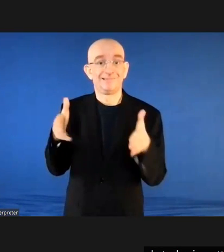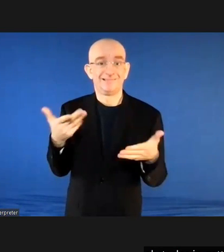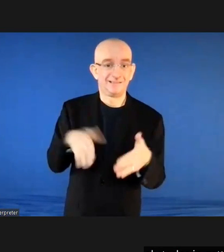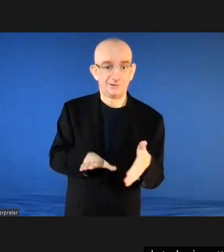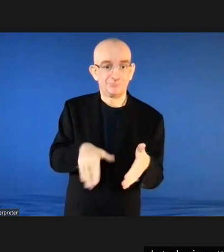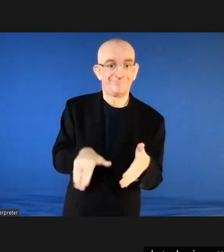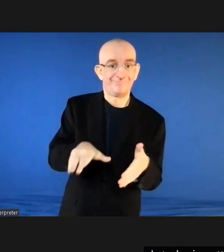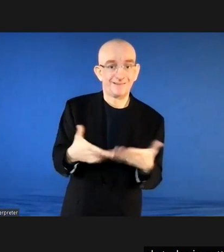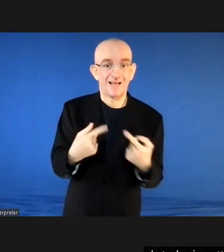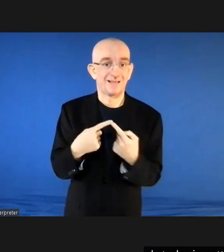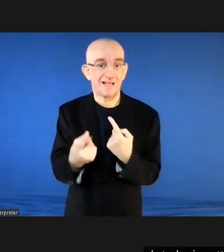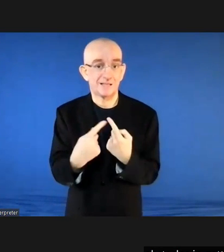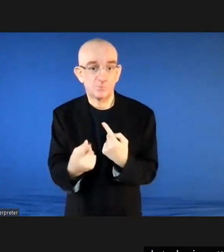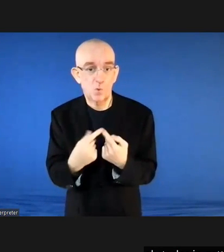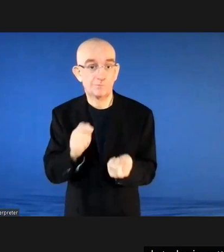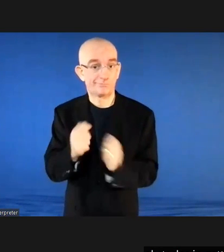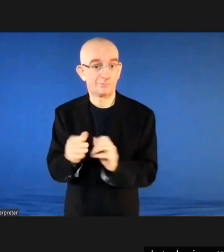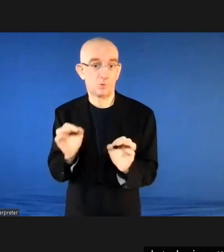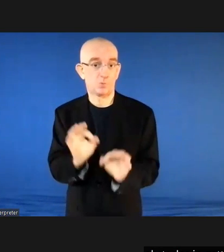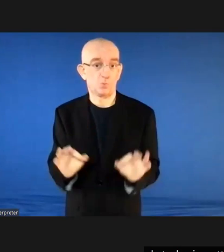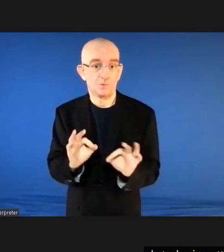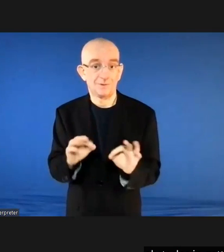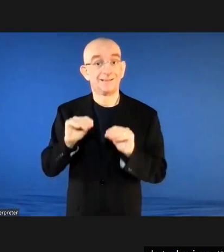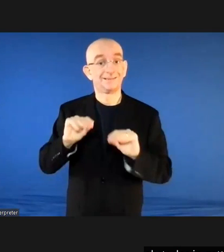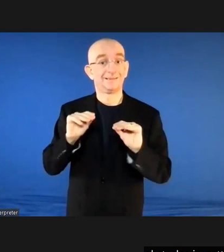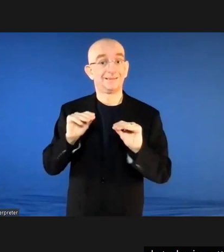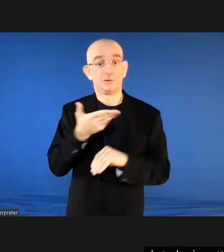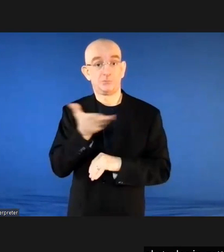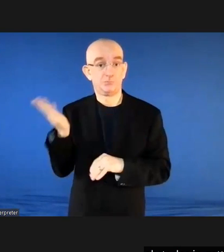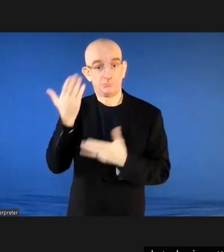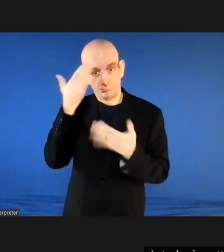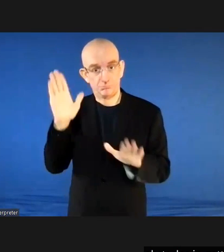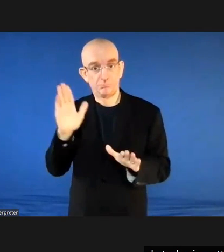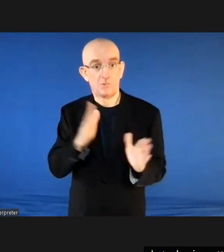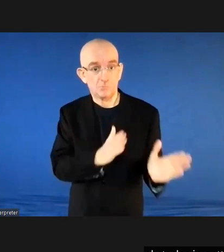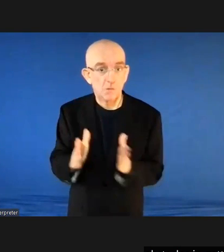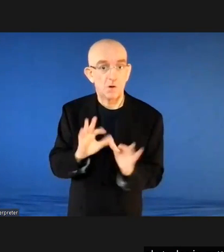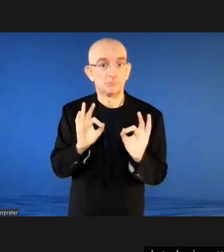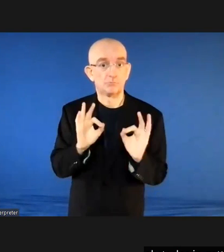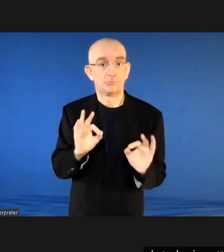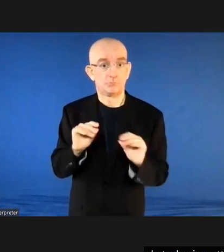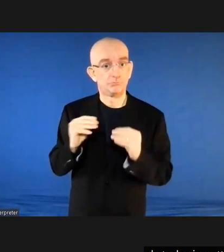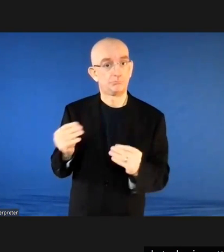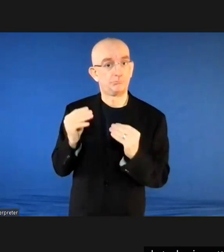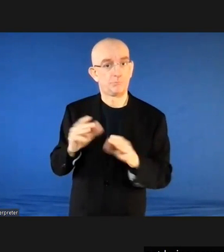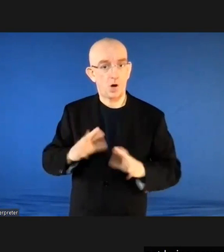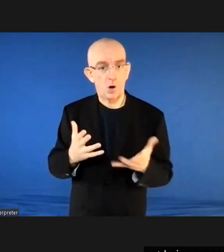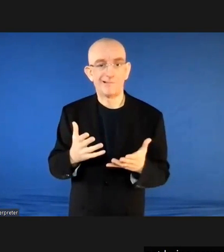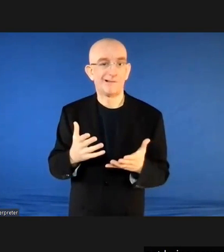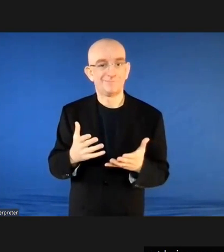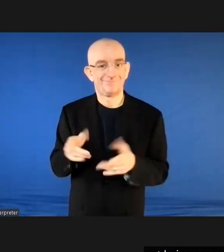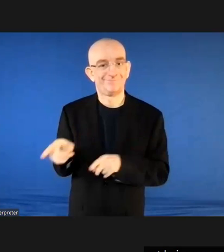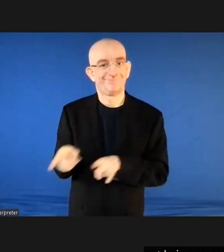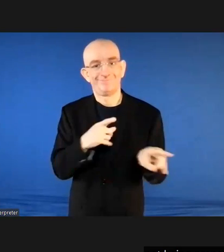So there are just so many challenges, and so it's right for us to take a bit of time to look back